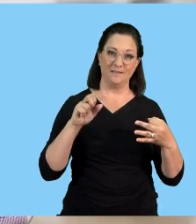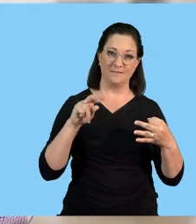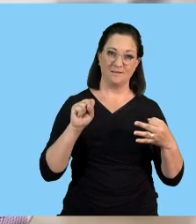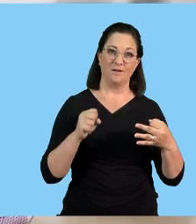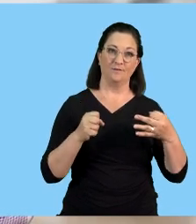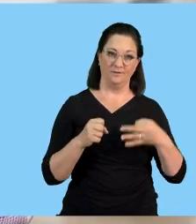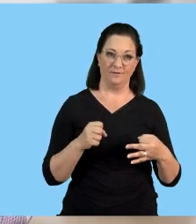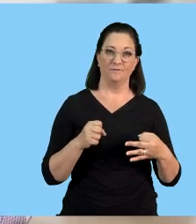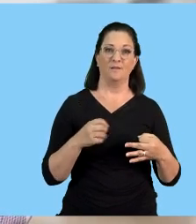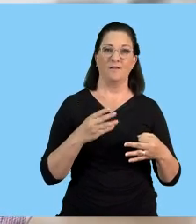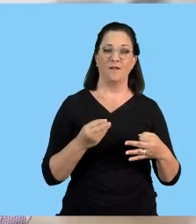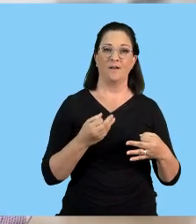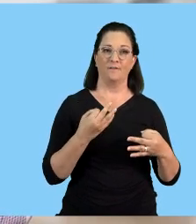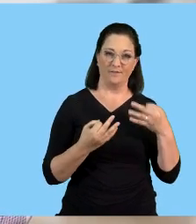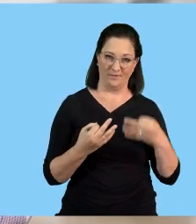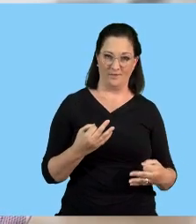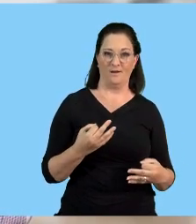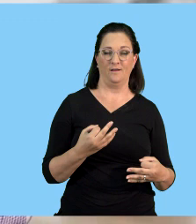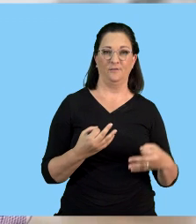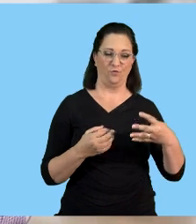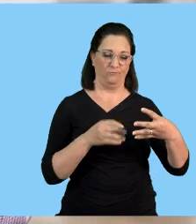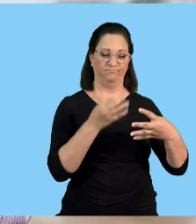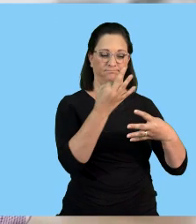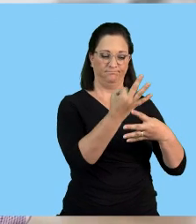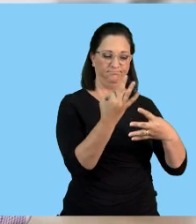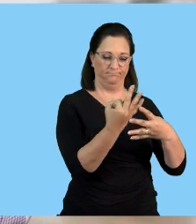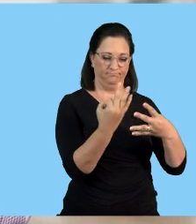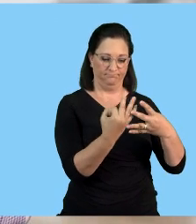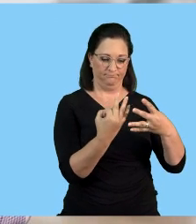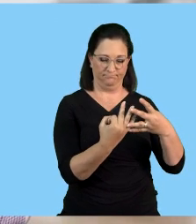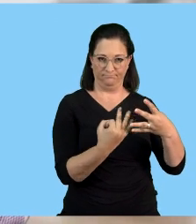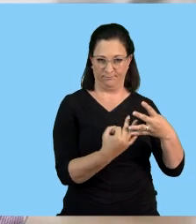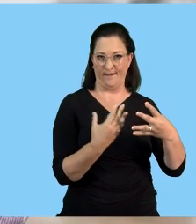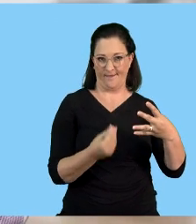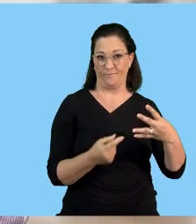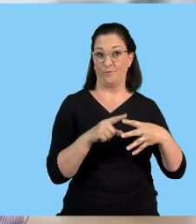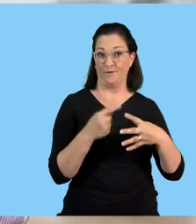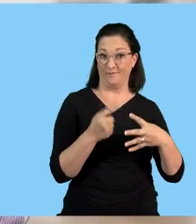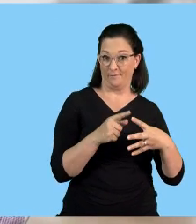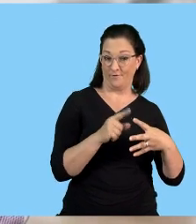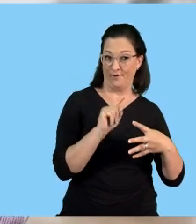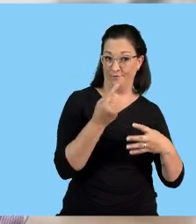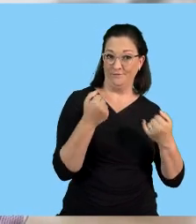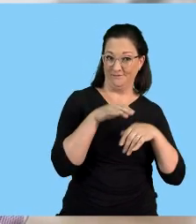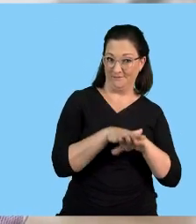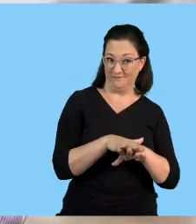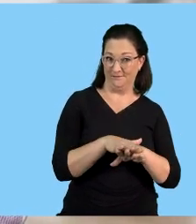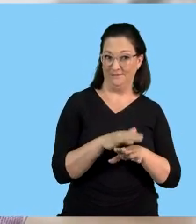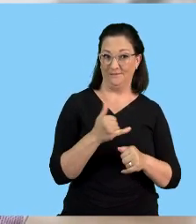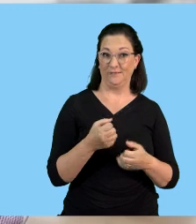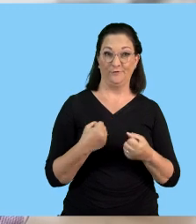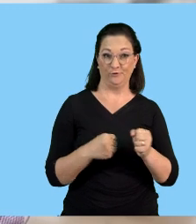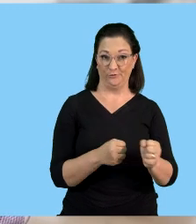as defensive strategy. It has got 3 types of strategies. However, now we're going to start with the first one being integration